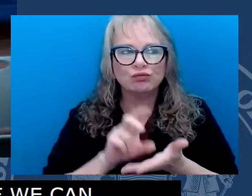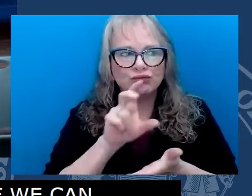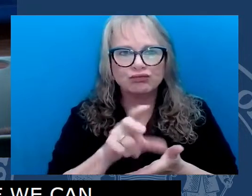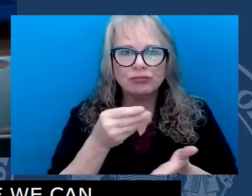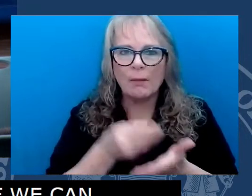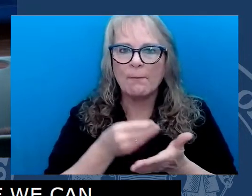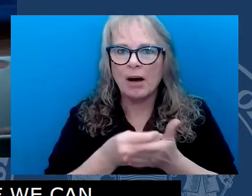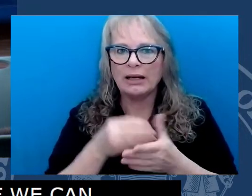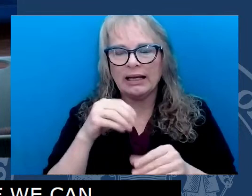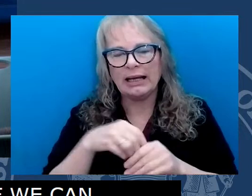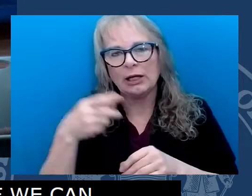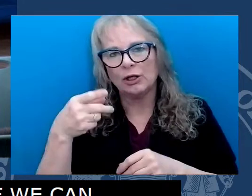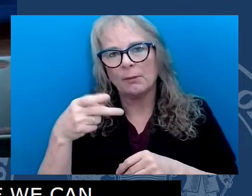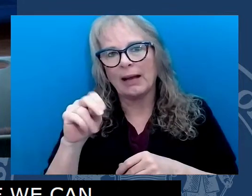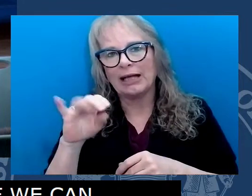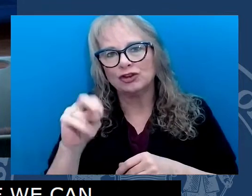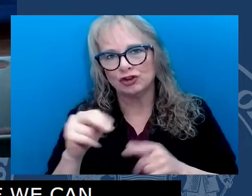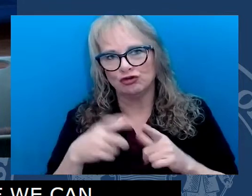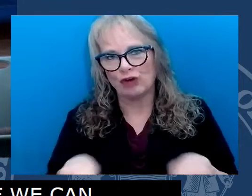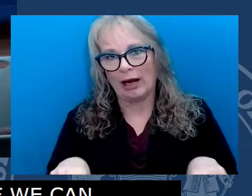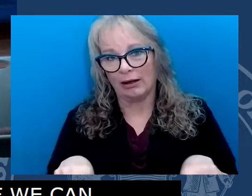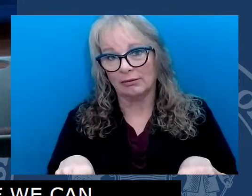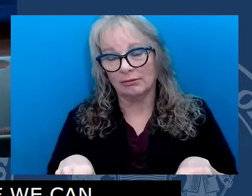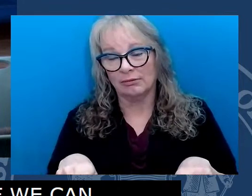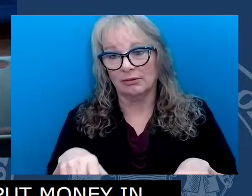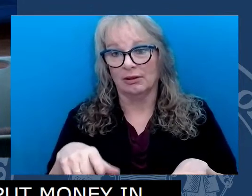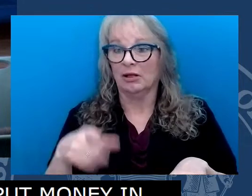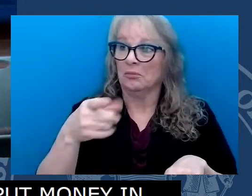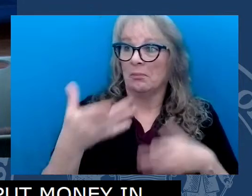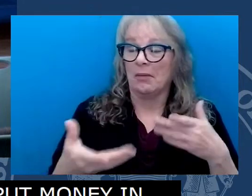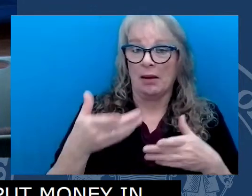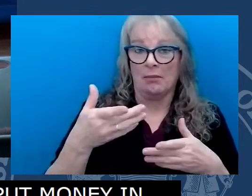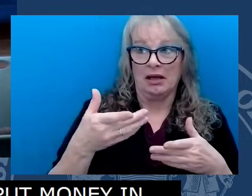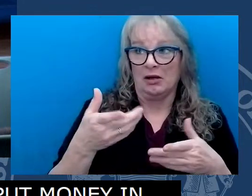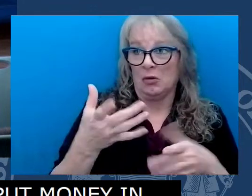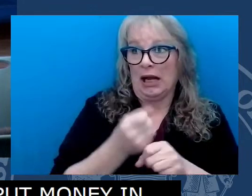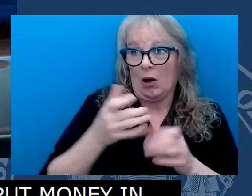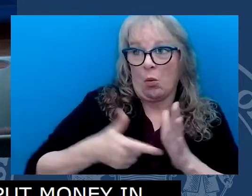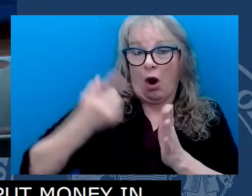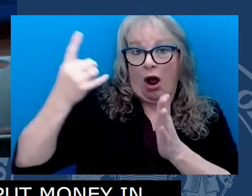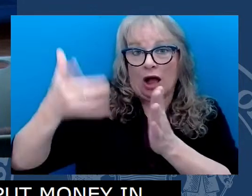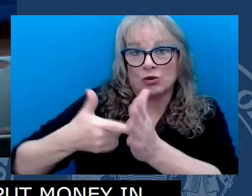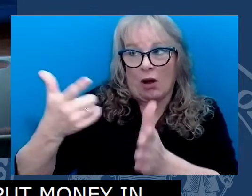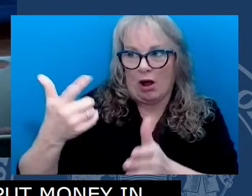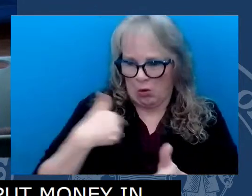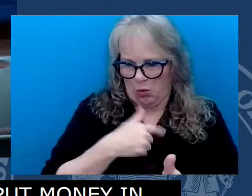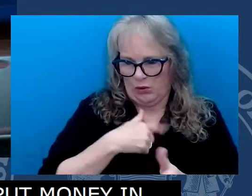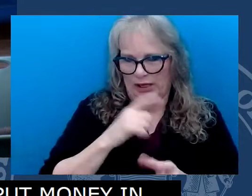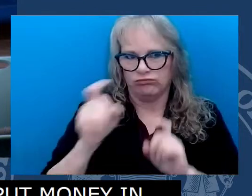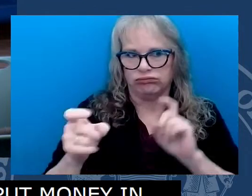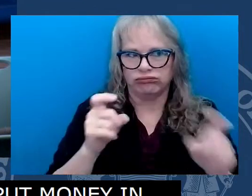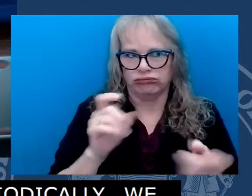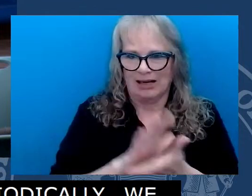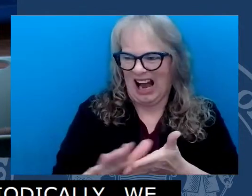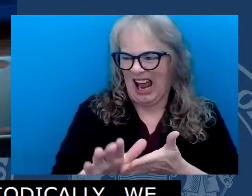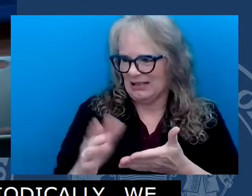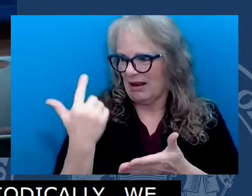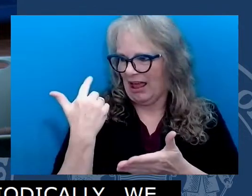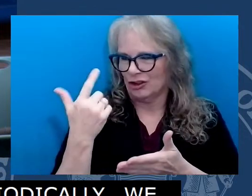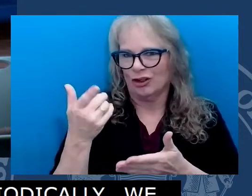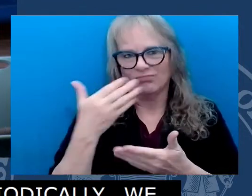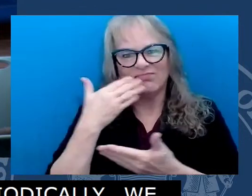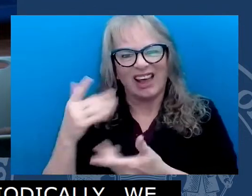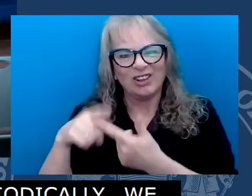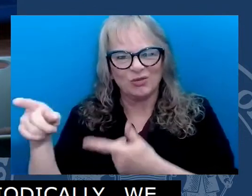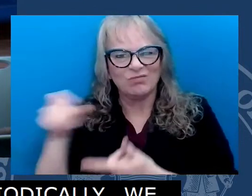pension check that you get. You know, you get it periodically. We did a nice one last year, thanks to Senator Trey Pardee and others who, I saw Trey came